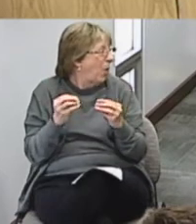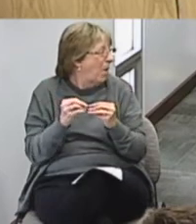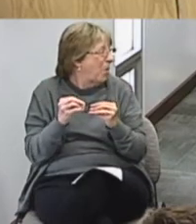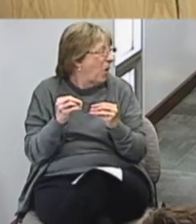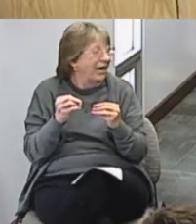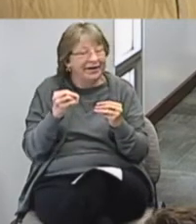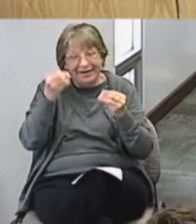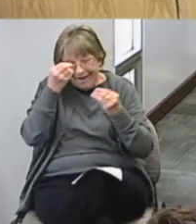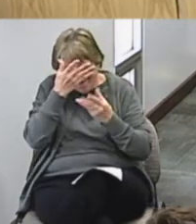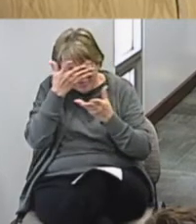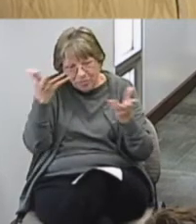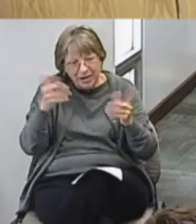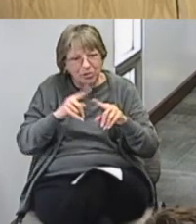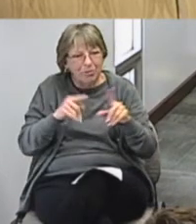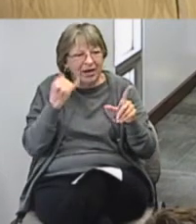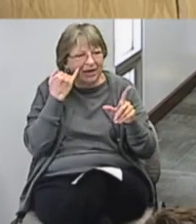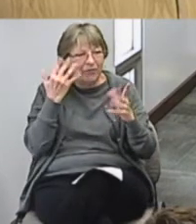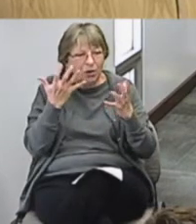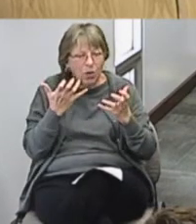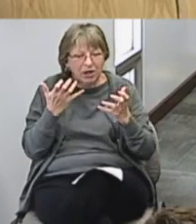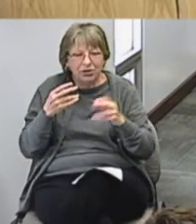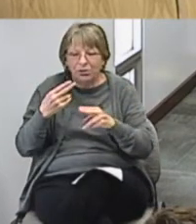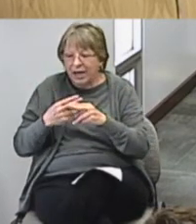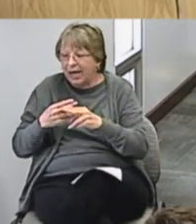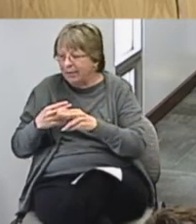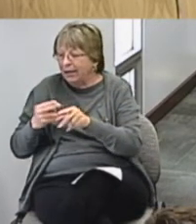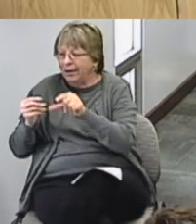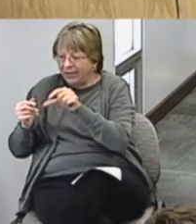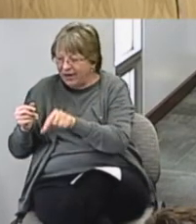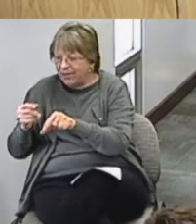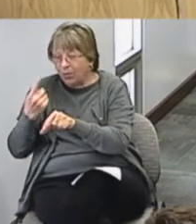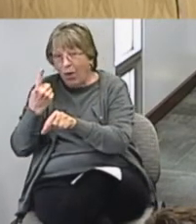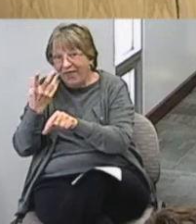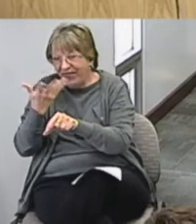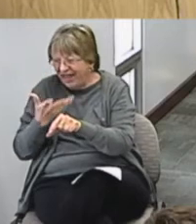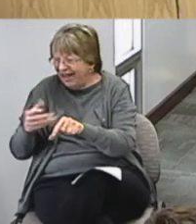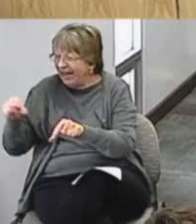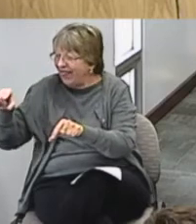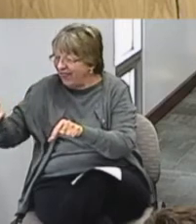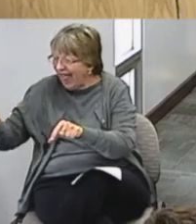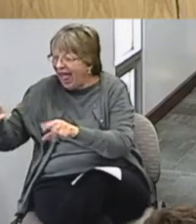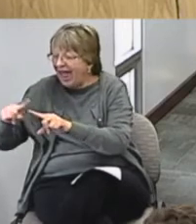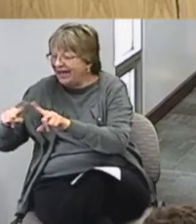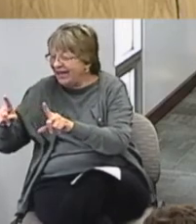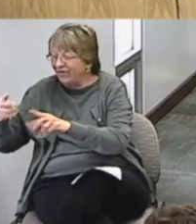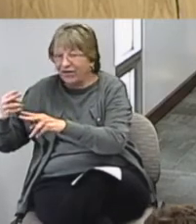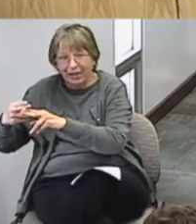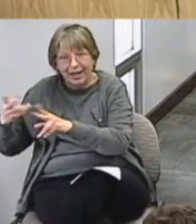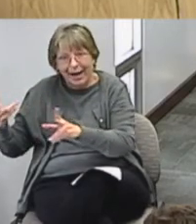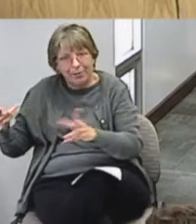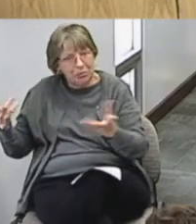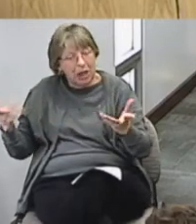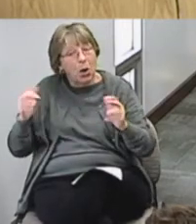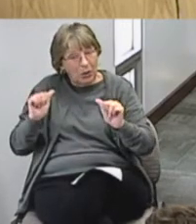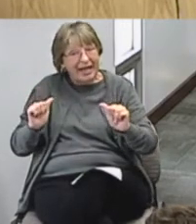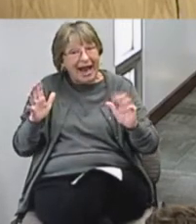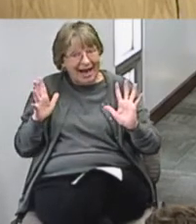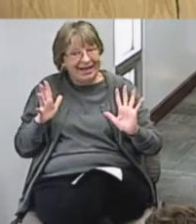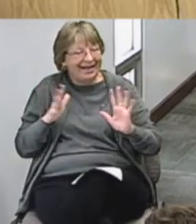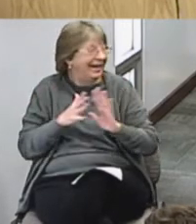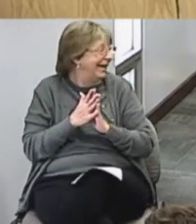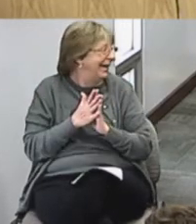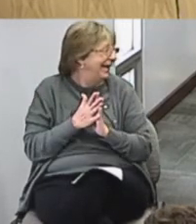mean, but if we wanted to name one side one thing and one side the other, who's to say we can't do that? Sure. So.